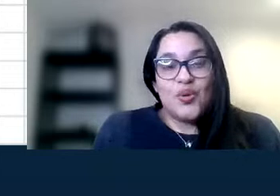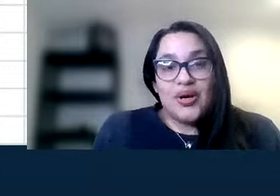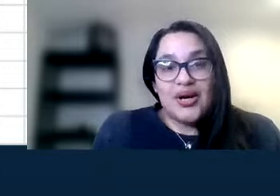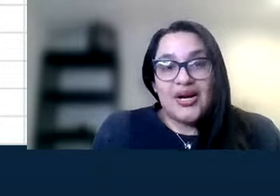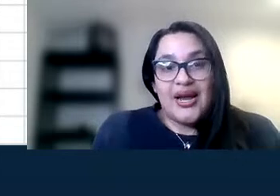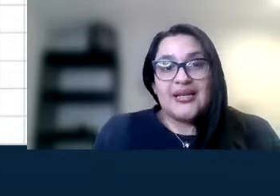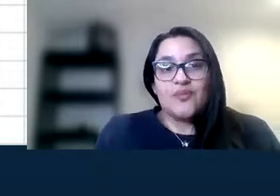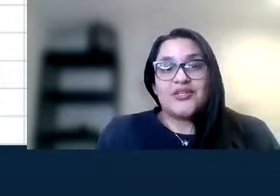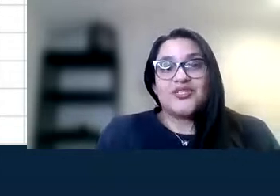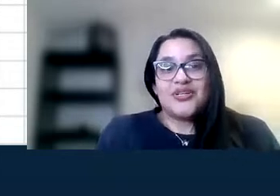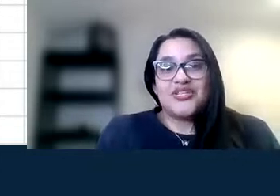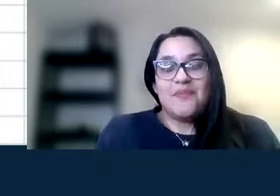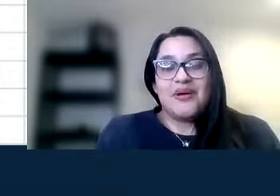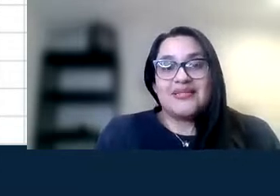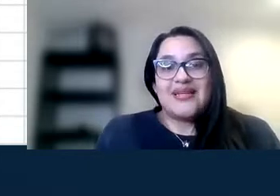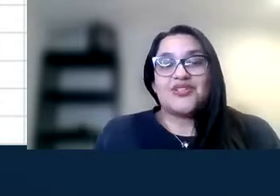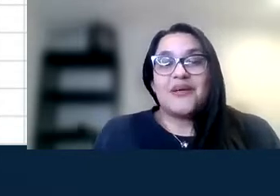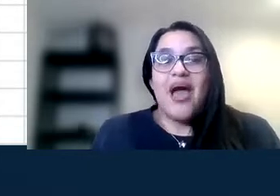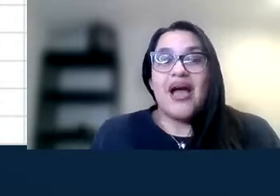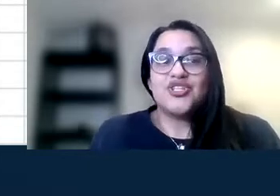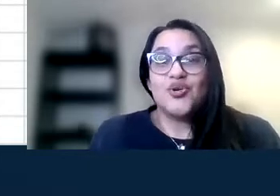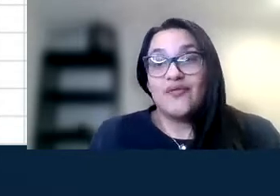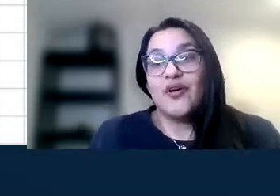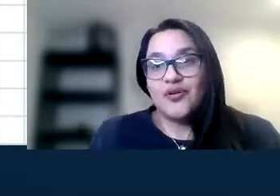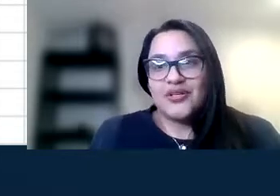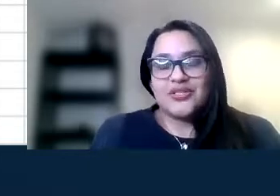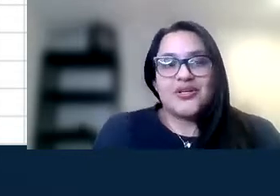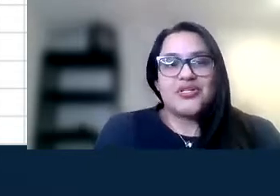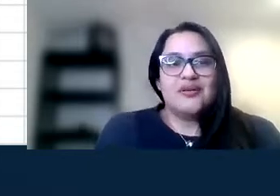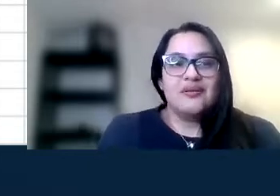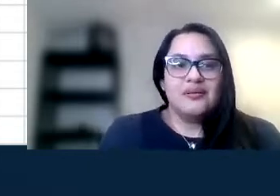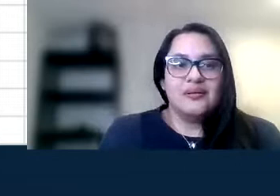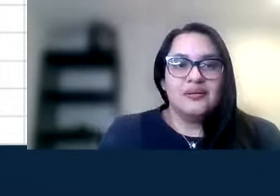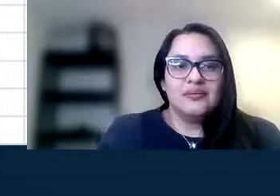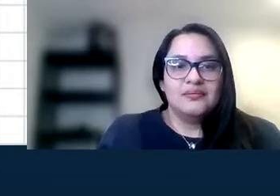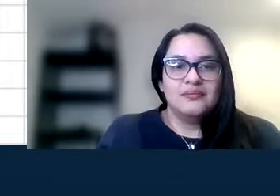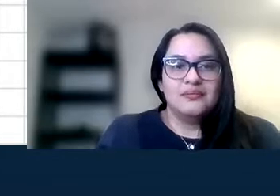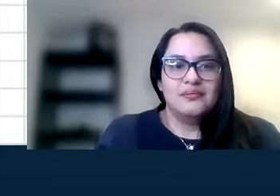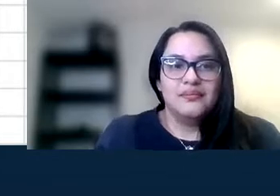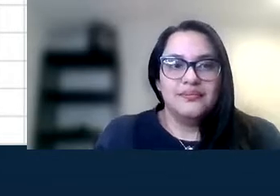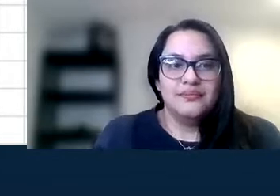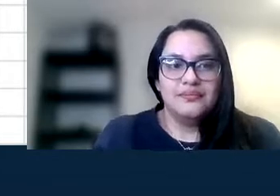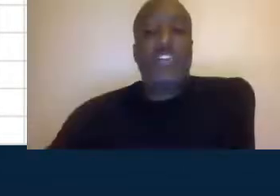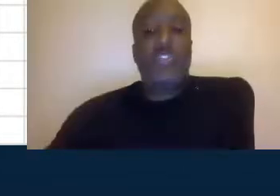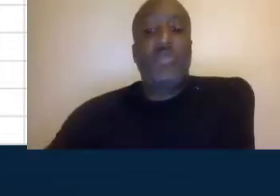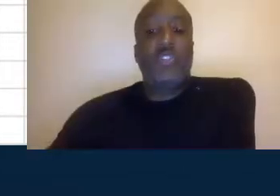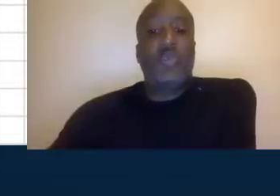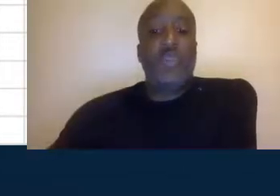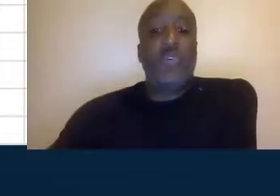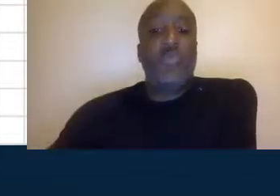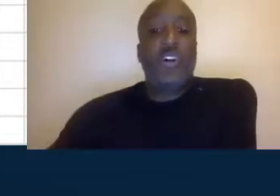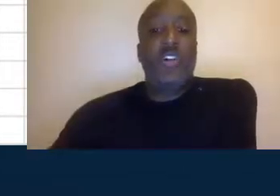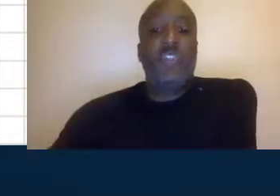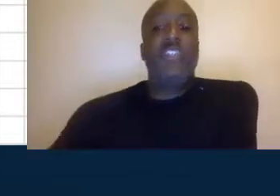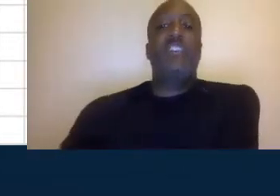since your ADEM registration must actually match your voter registration. So to make sure, so